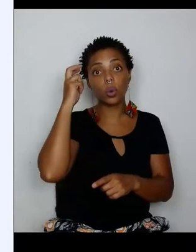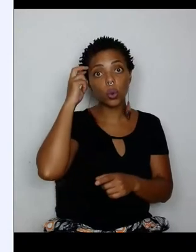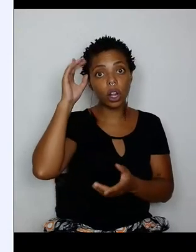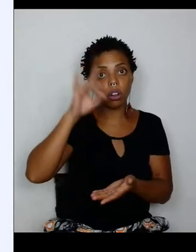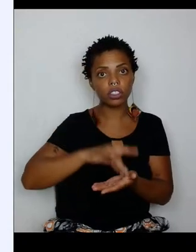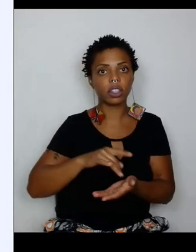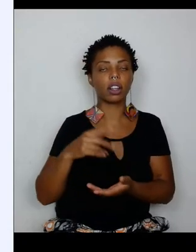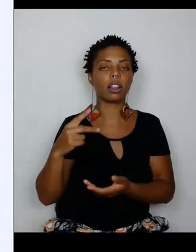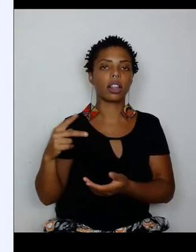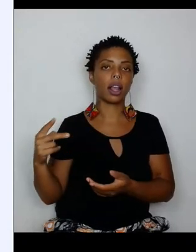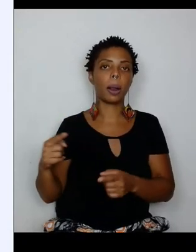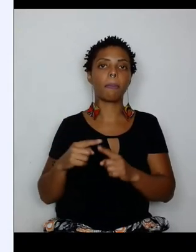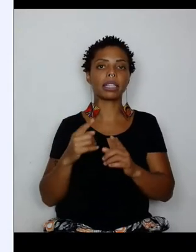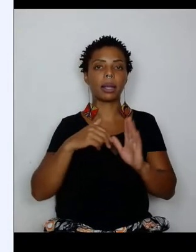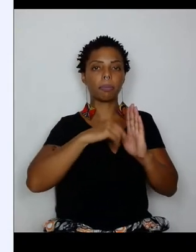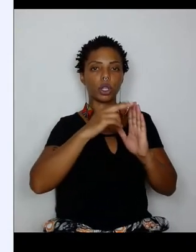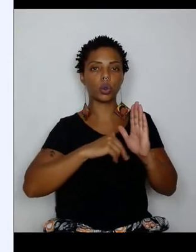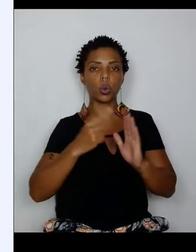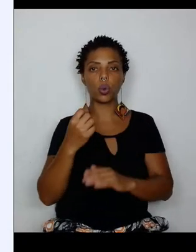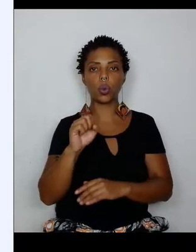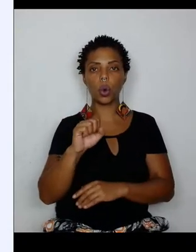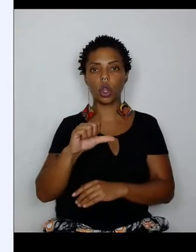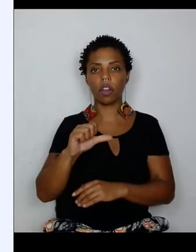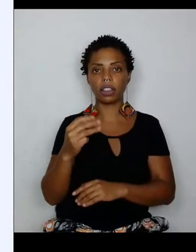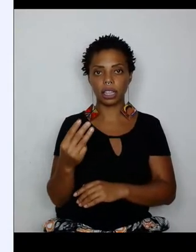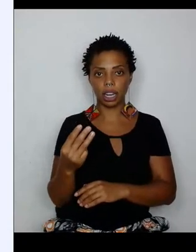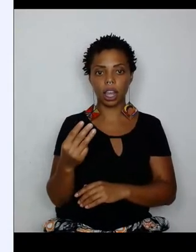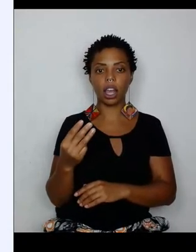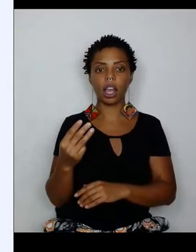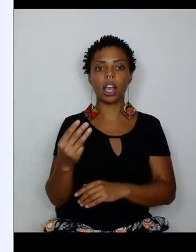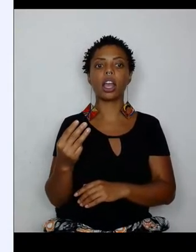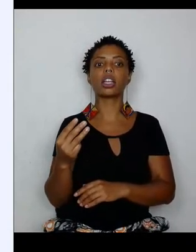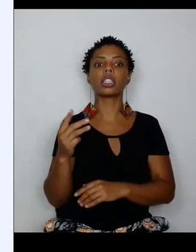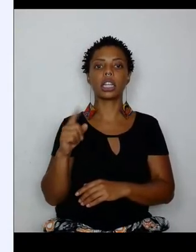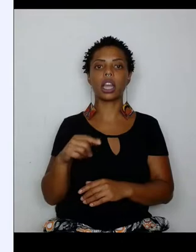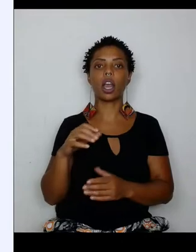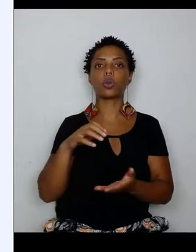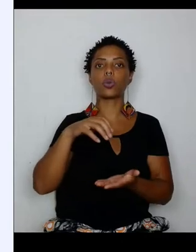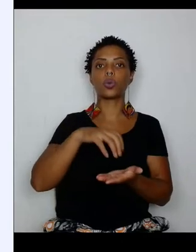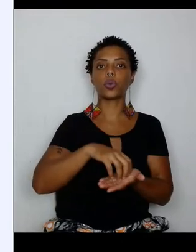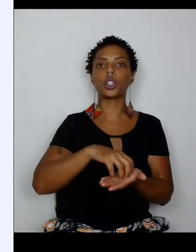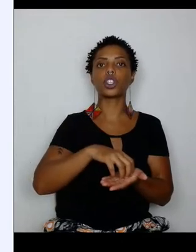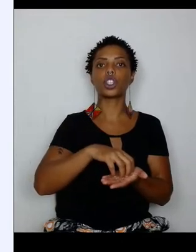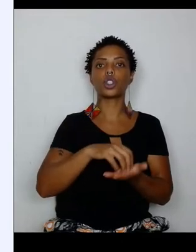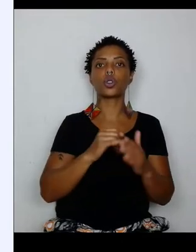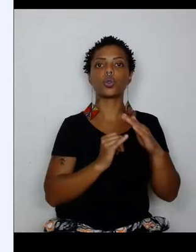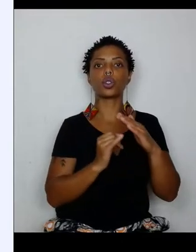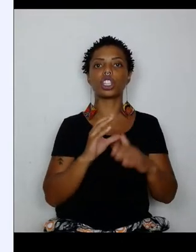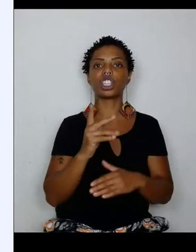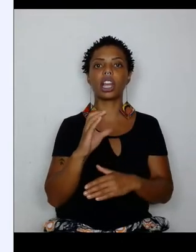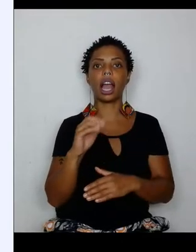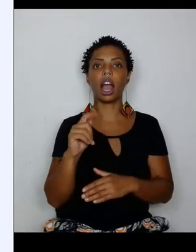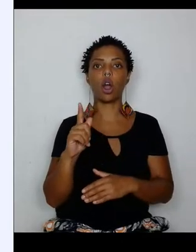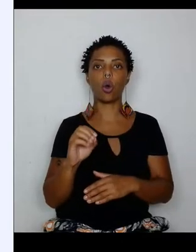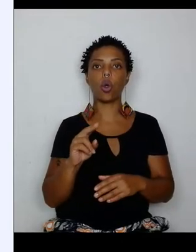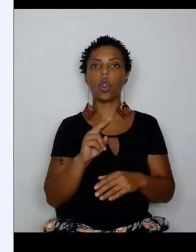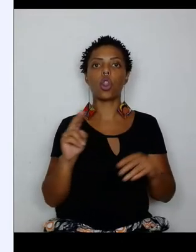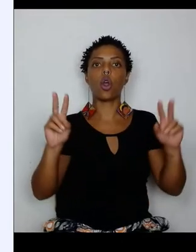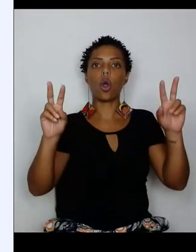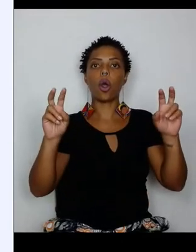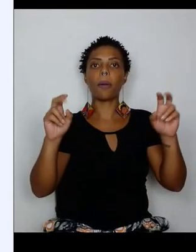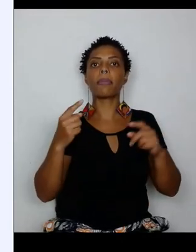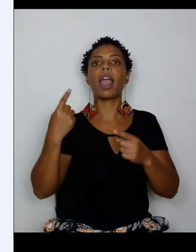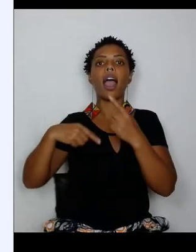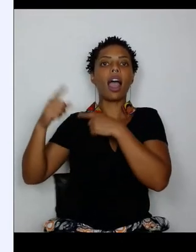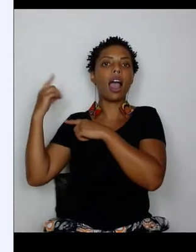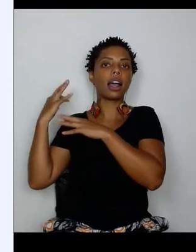the chicago art institute known as the ancestors of te amano or te amana has many parents gauguin